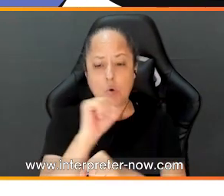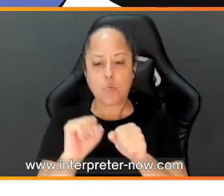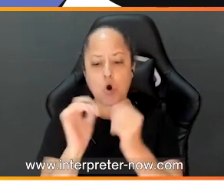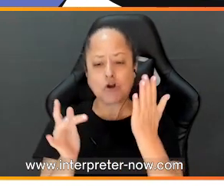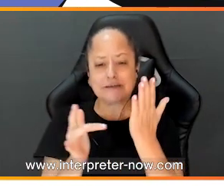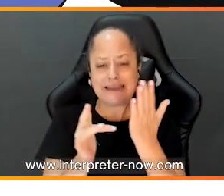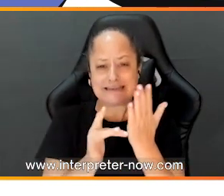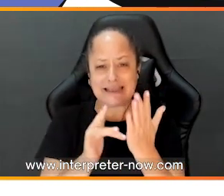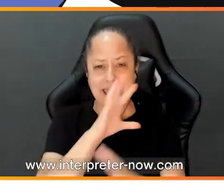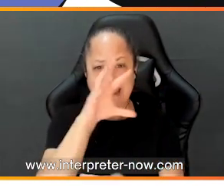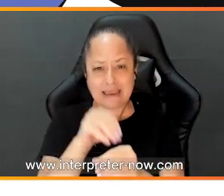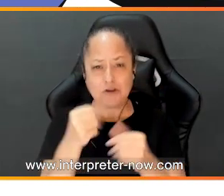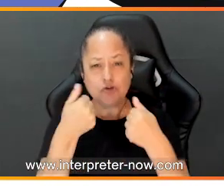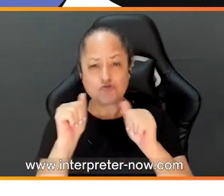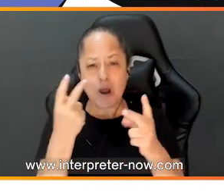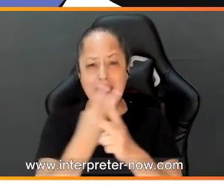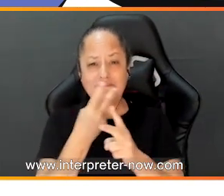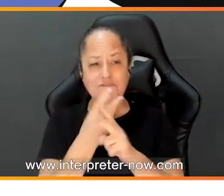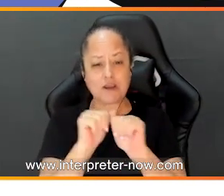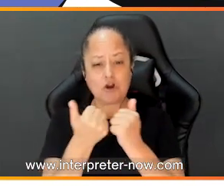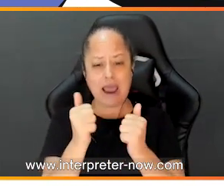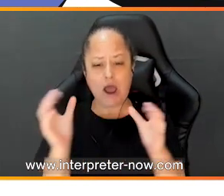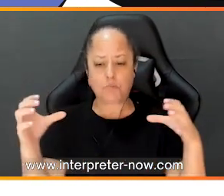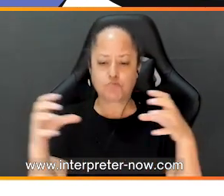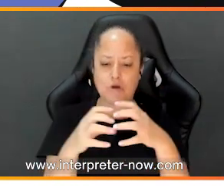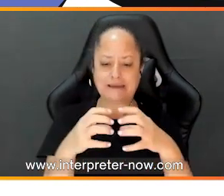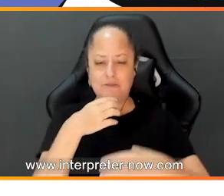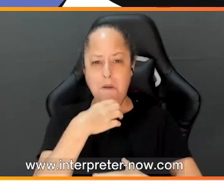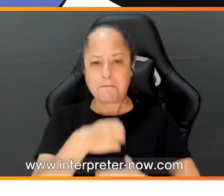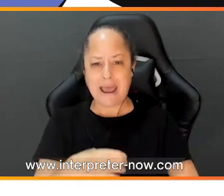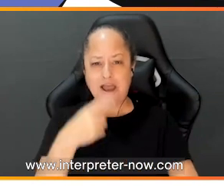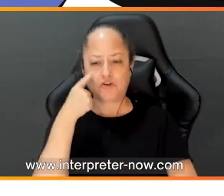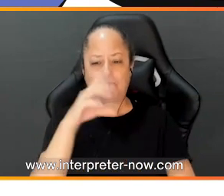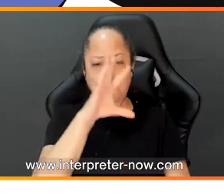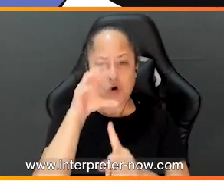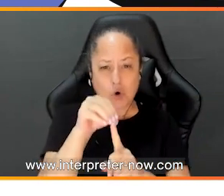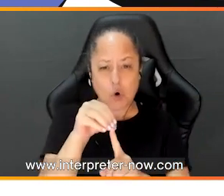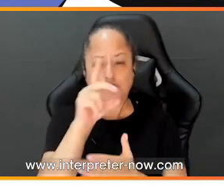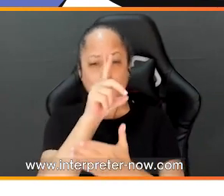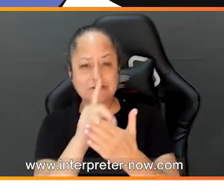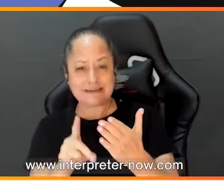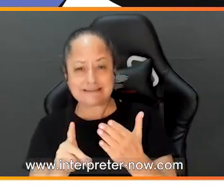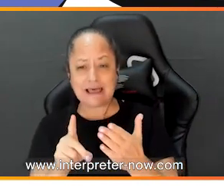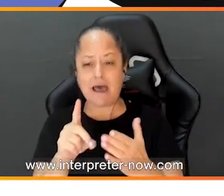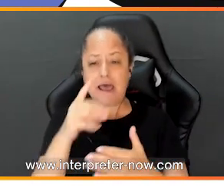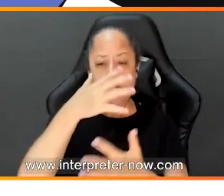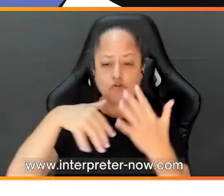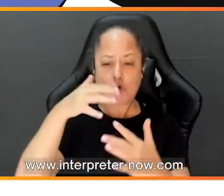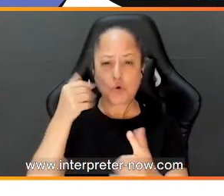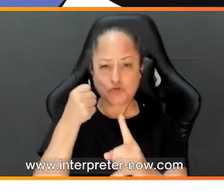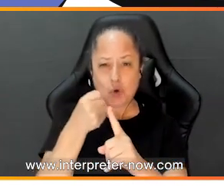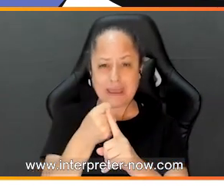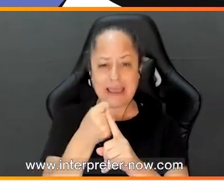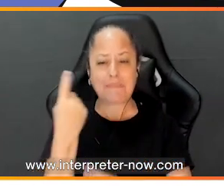it to a career. And then ultimately worked in tech for quite some time, trying to figure out how do I bring together these passions